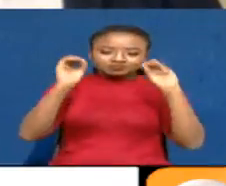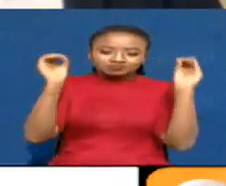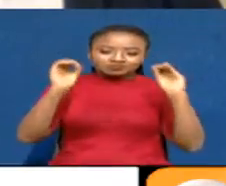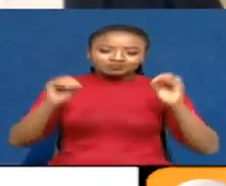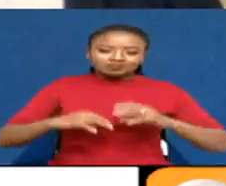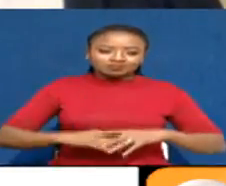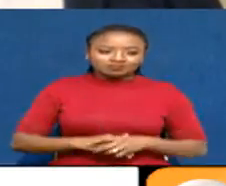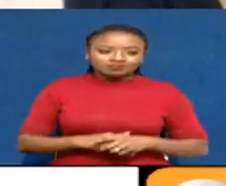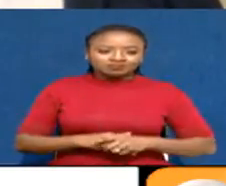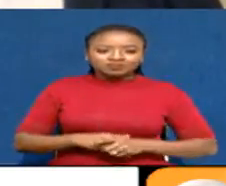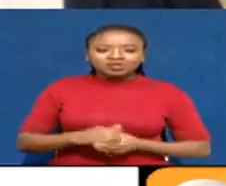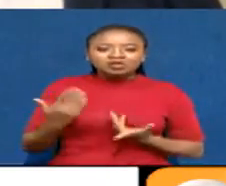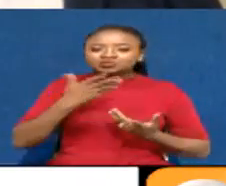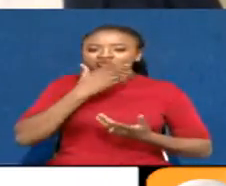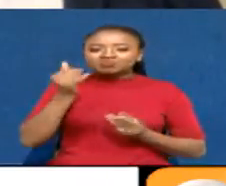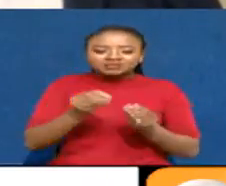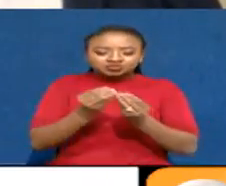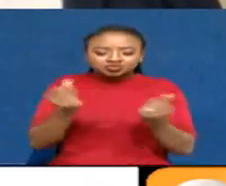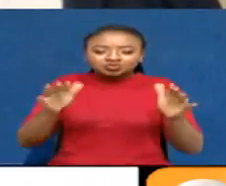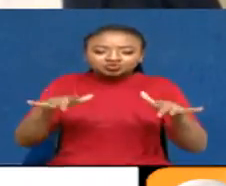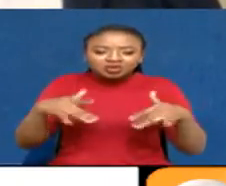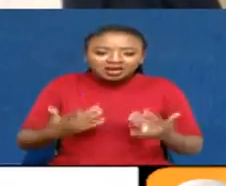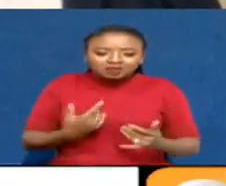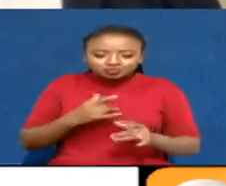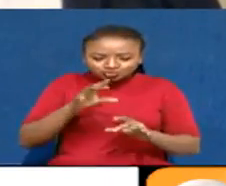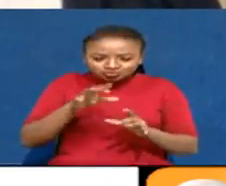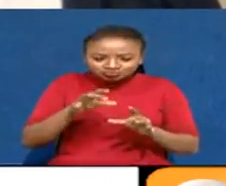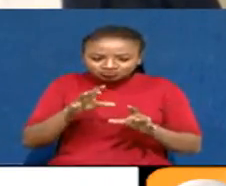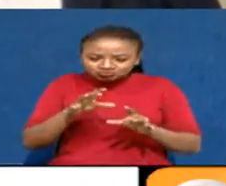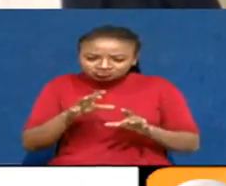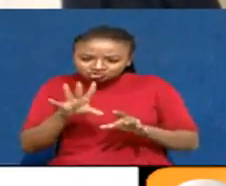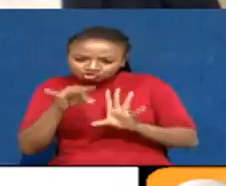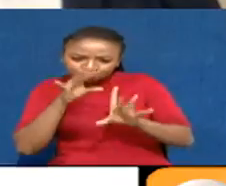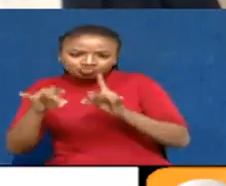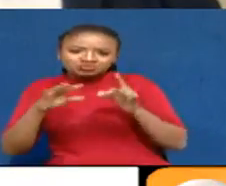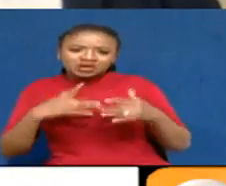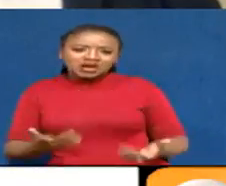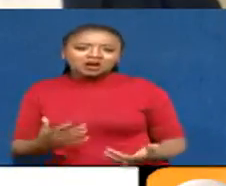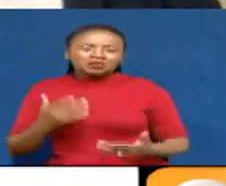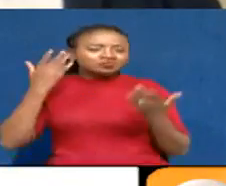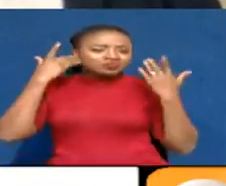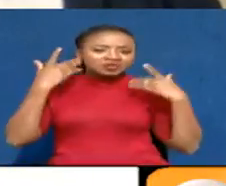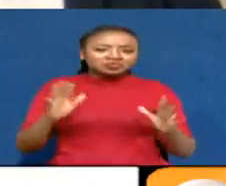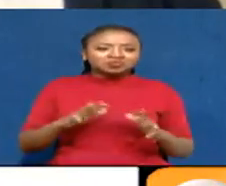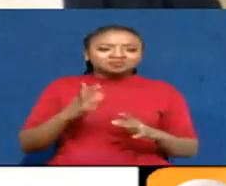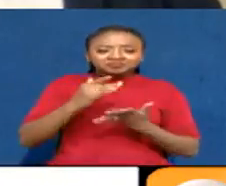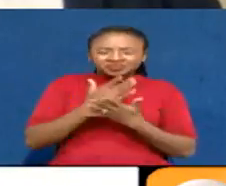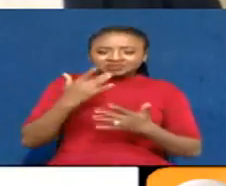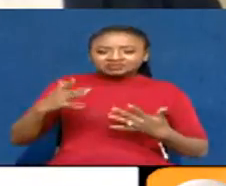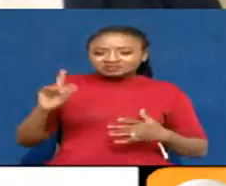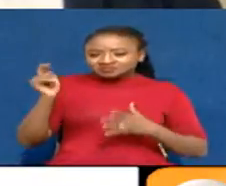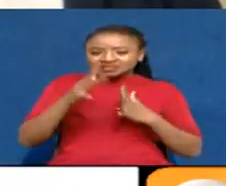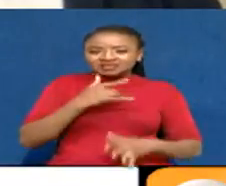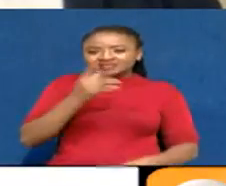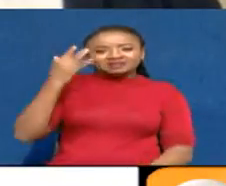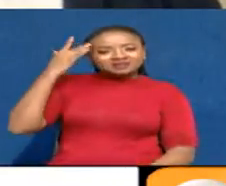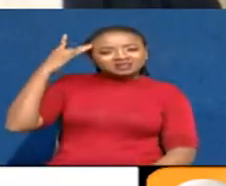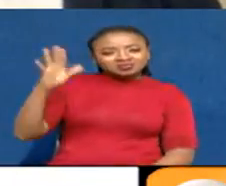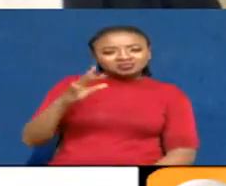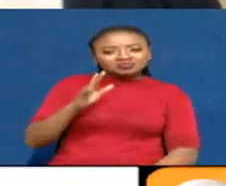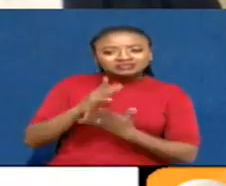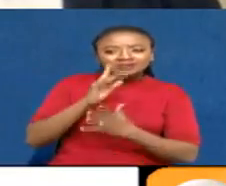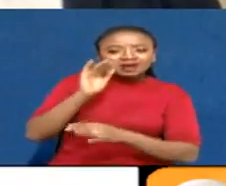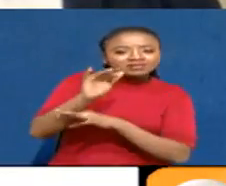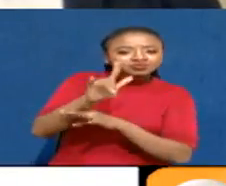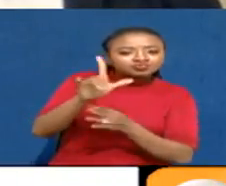forward then? Because how do you sift through the chaff? Because Kenyans don't know. I mean, people push their agenda there. They're just asking you to borrow and you borrow. How